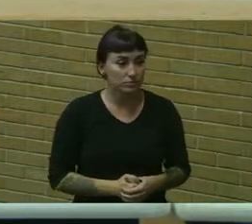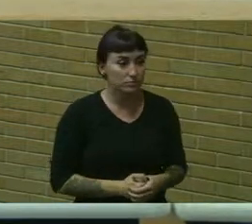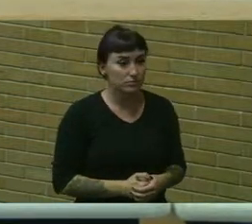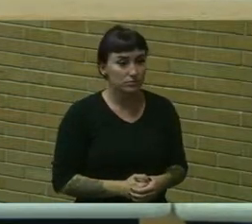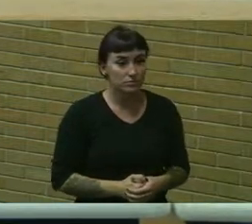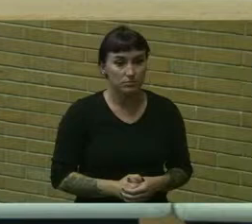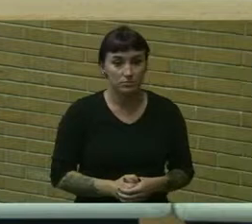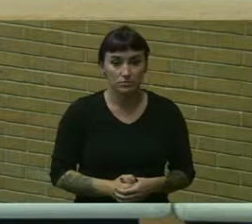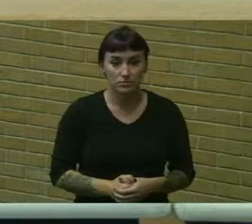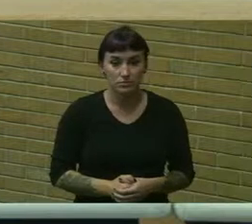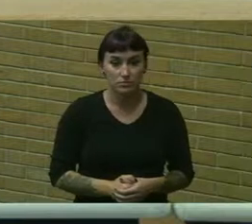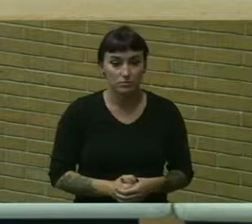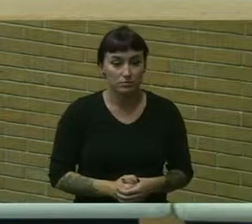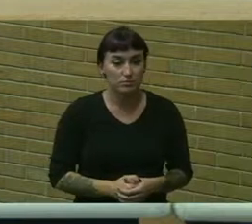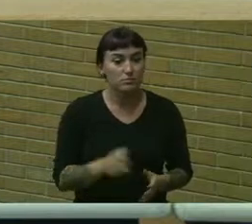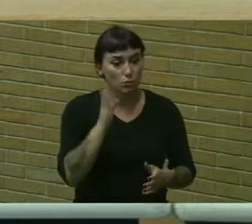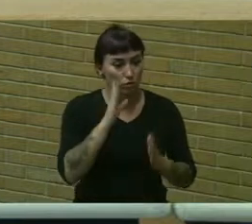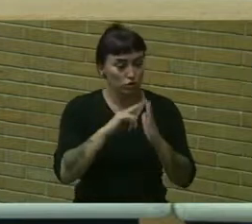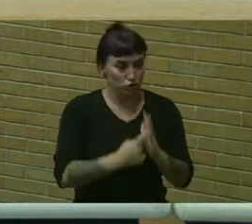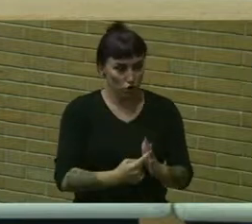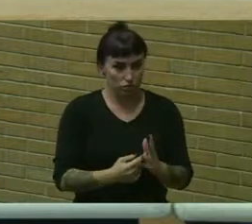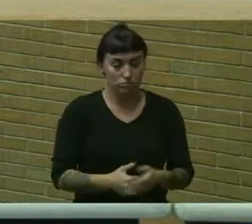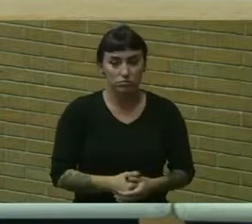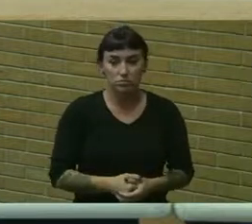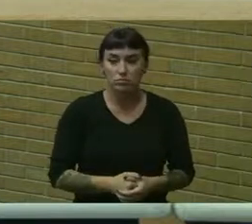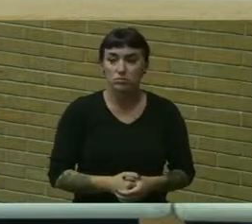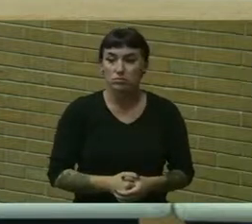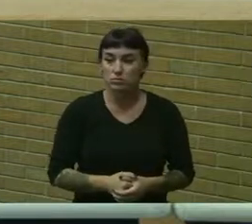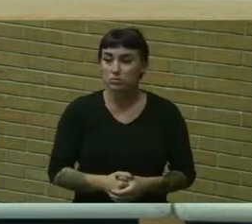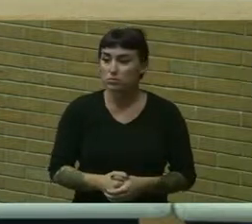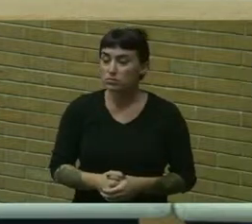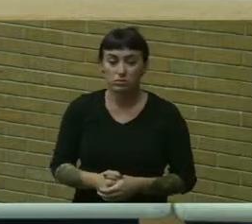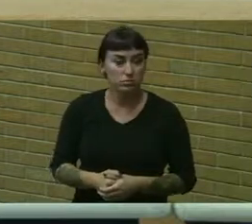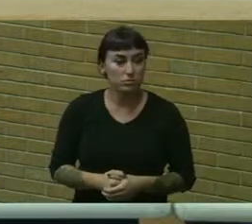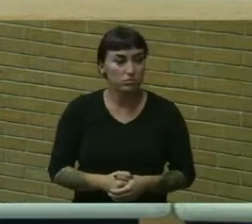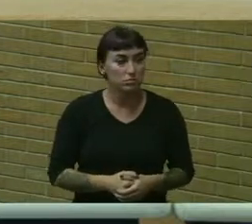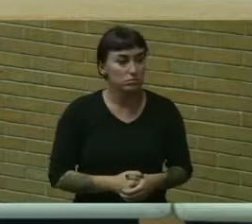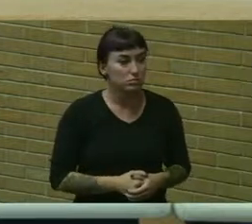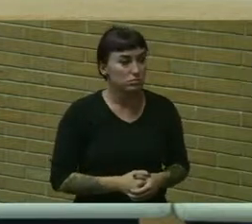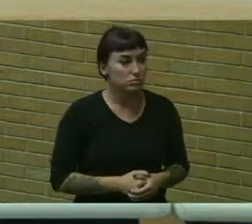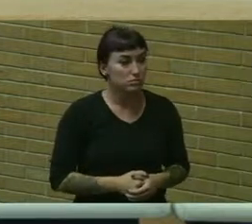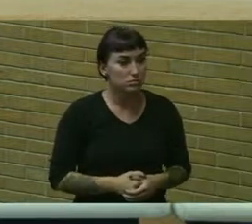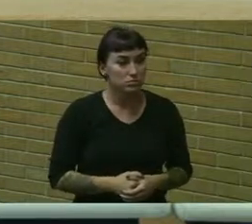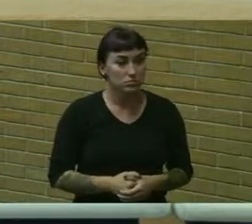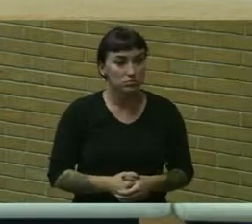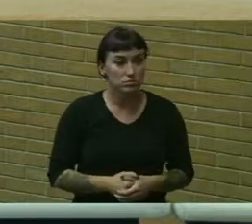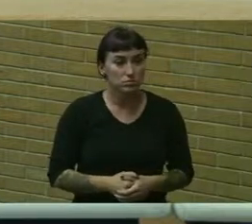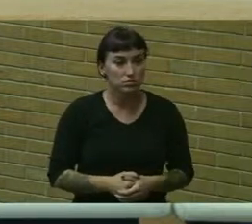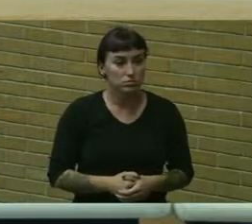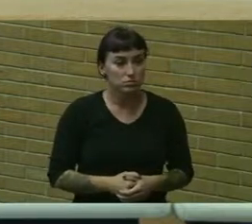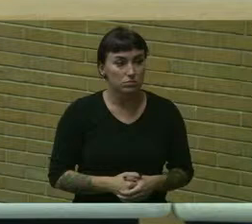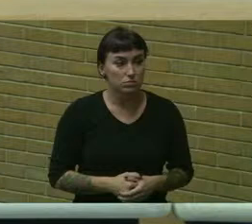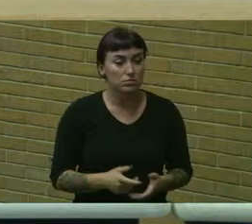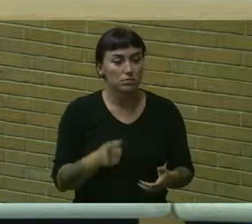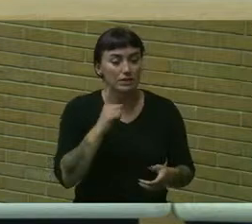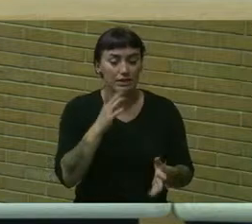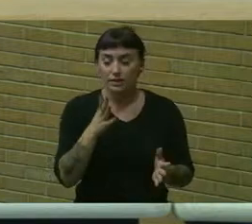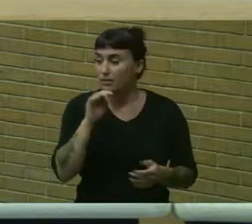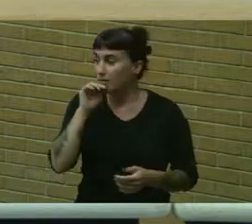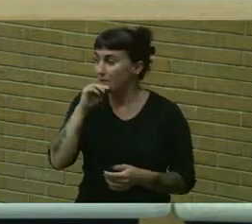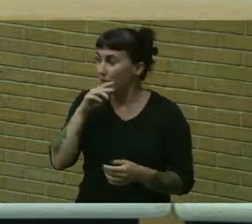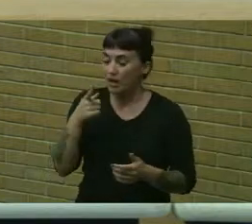and I'm going to start with, it's going to be a little hard to read some of these, so